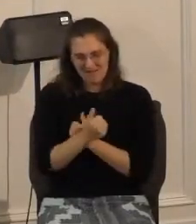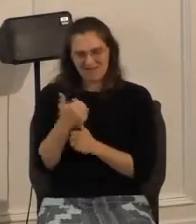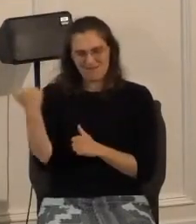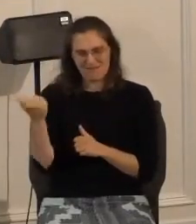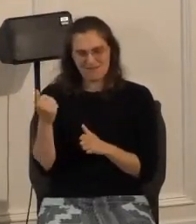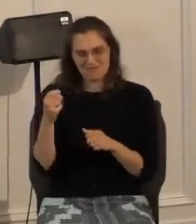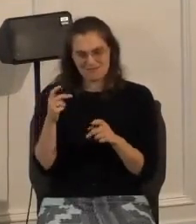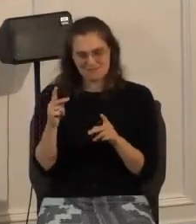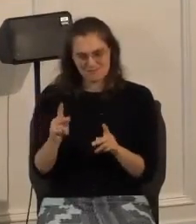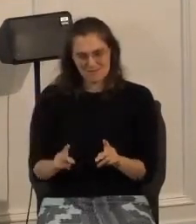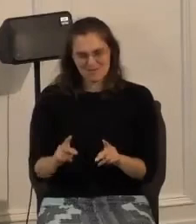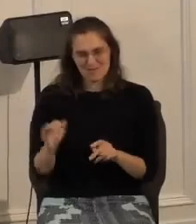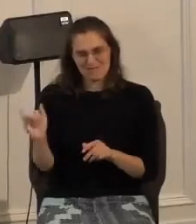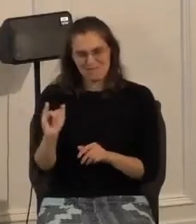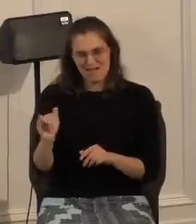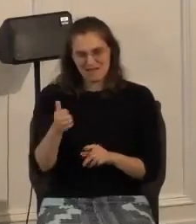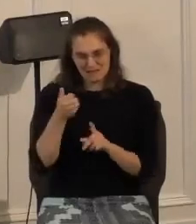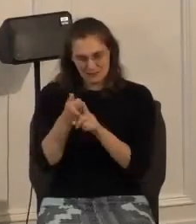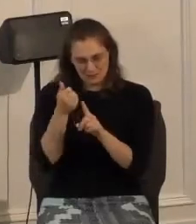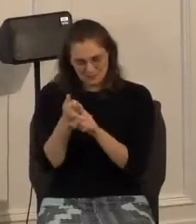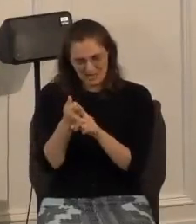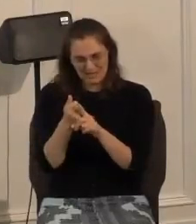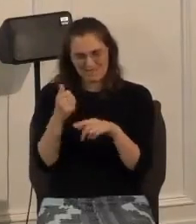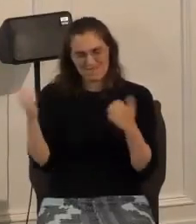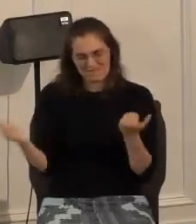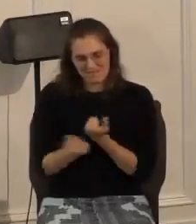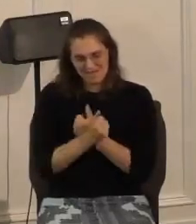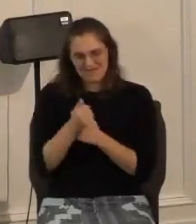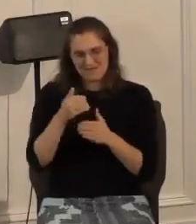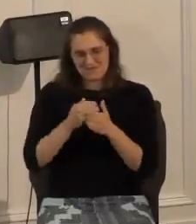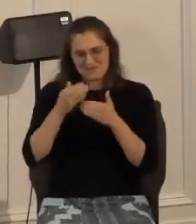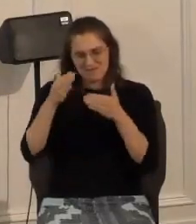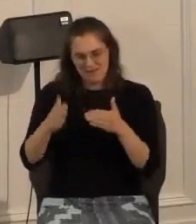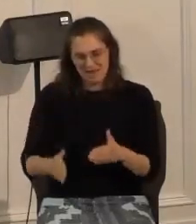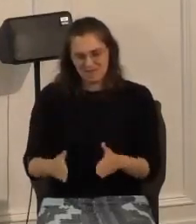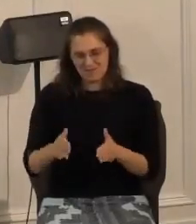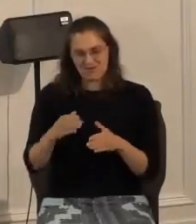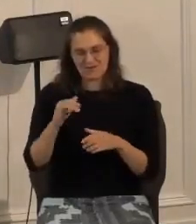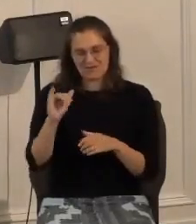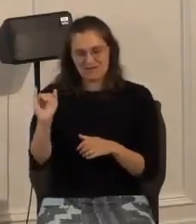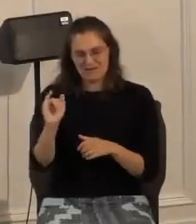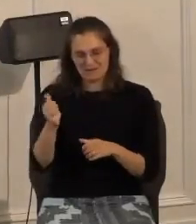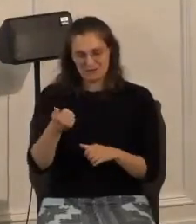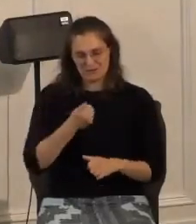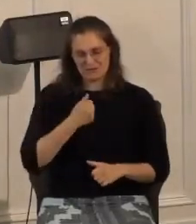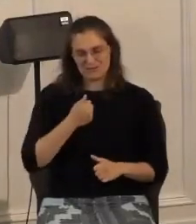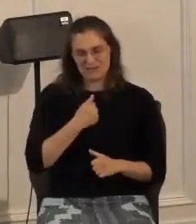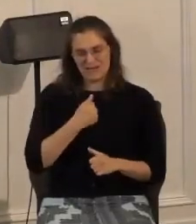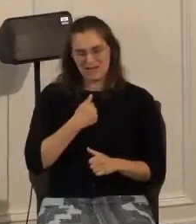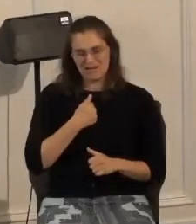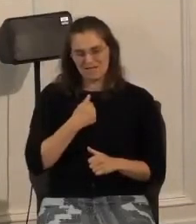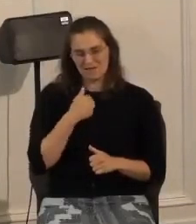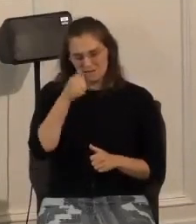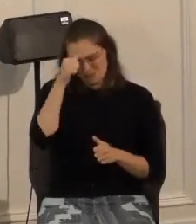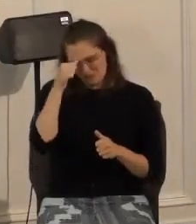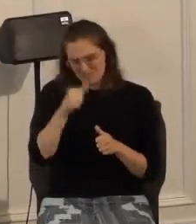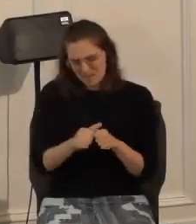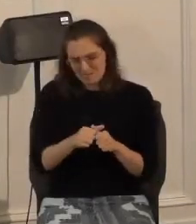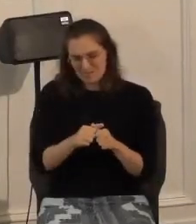person. So today, I want you to think about manners. Manners